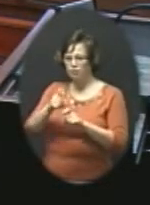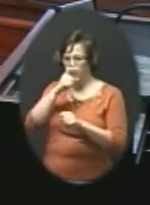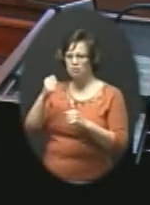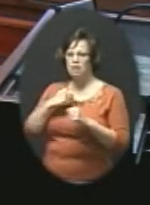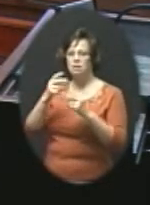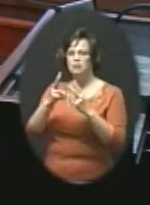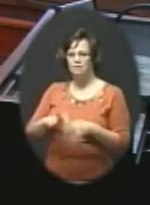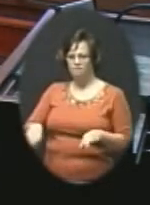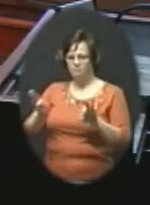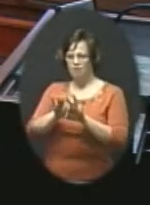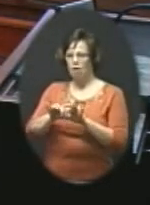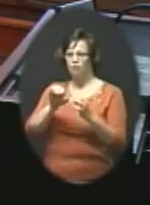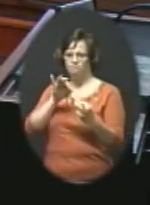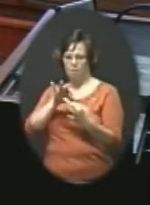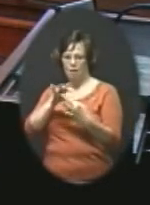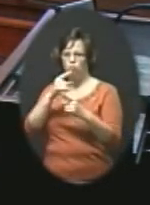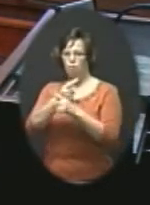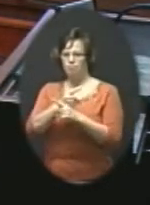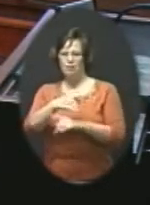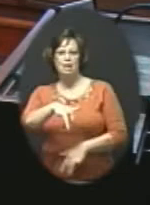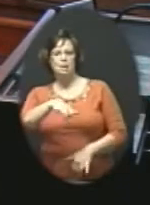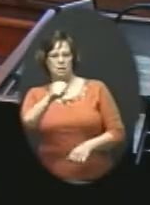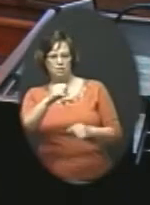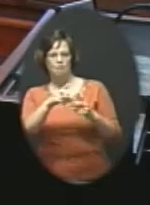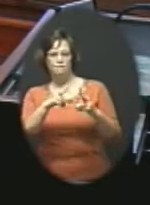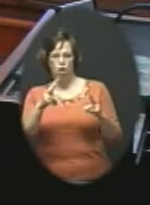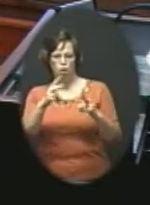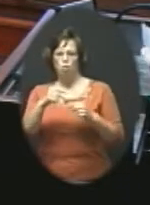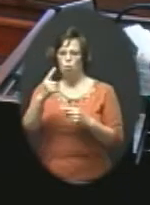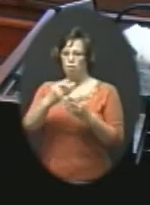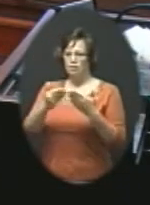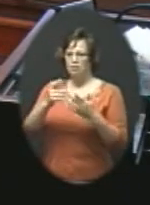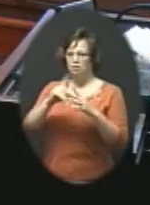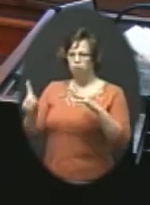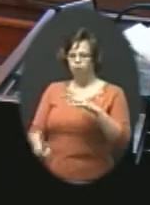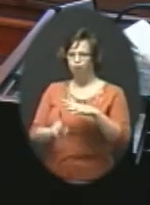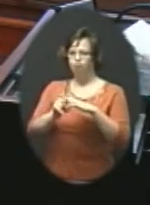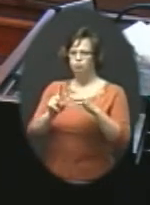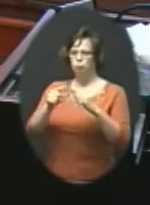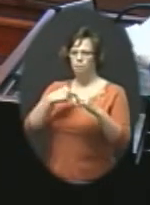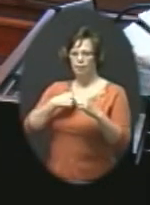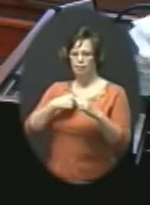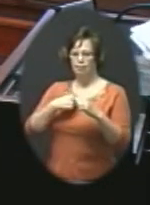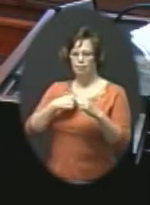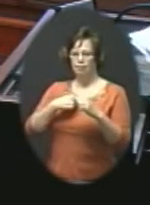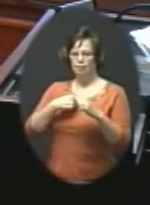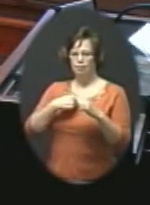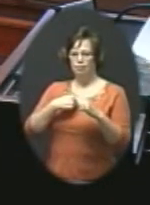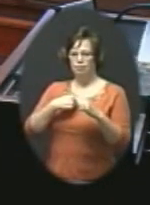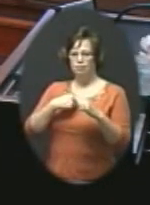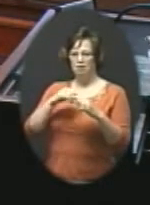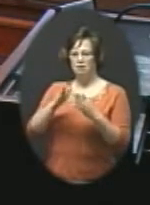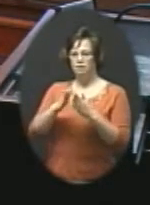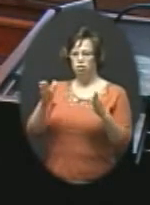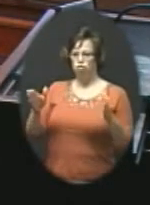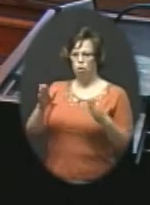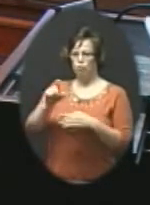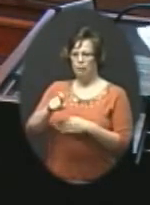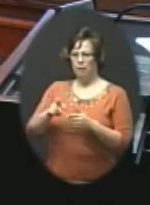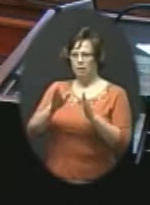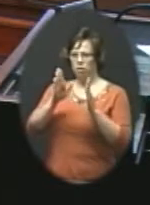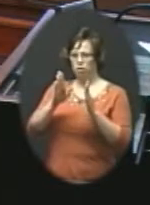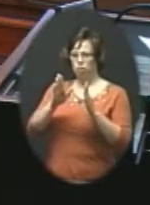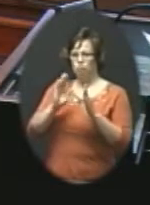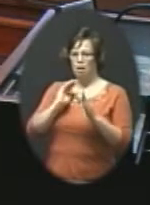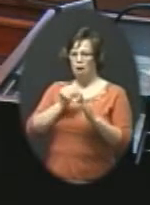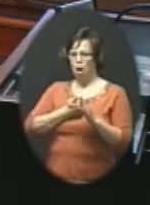vital feedback, doesn't it? Yes, very. And to me, the one thing that stuck out as kind of generally needing the attention